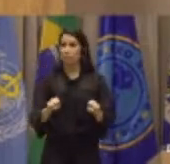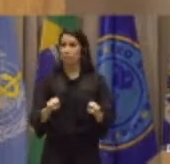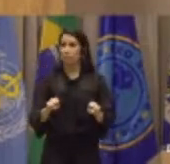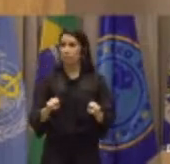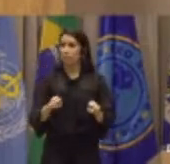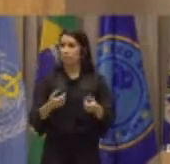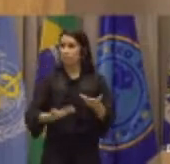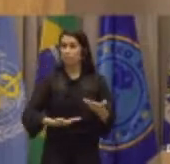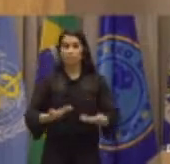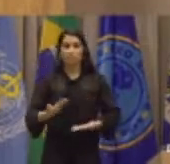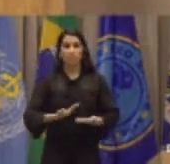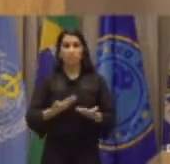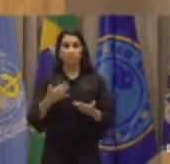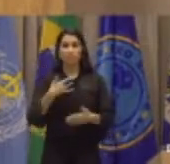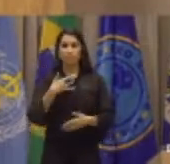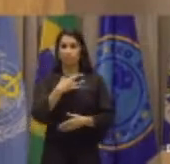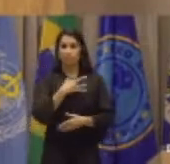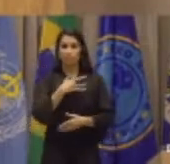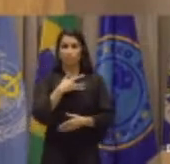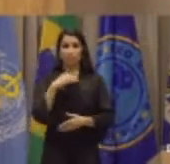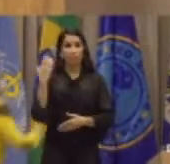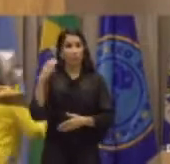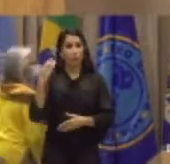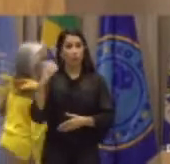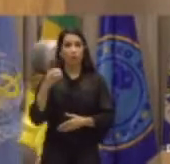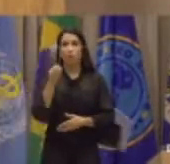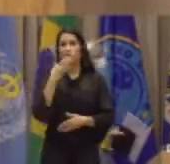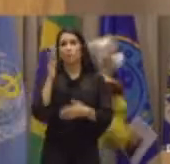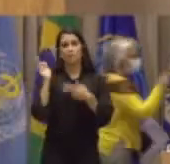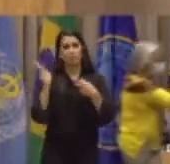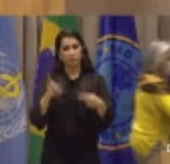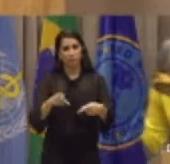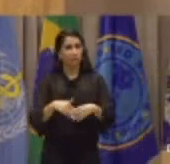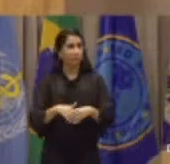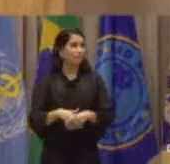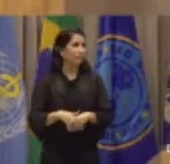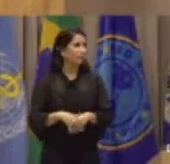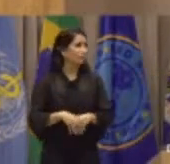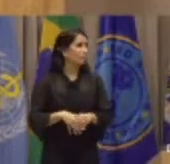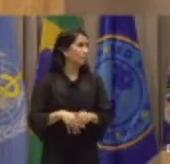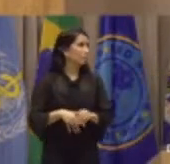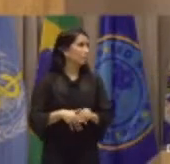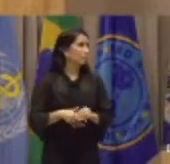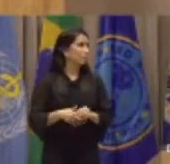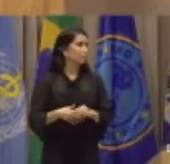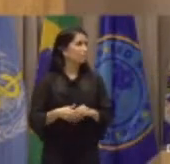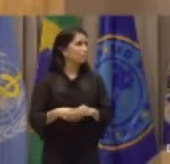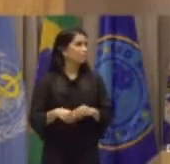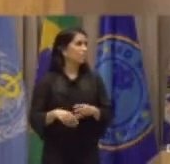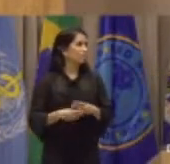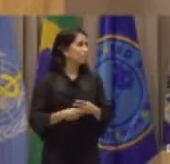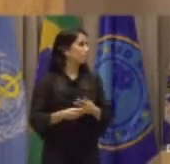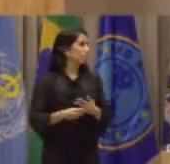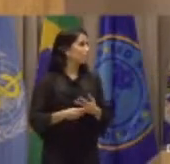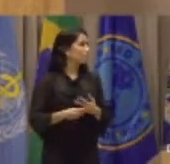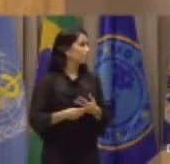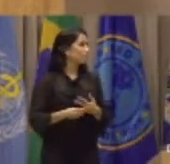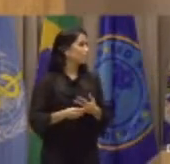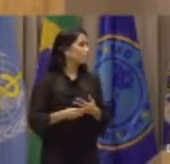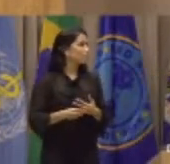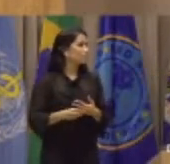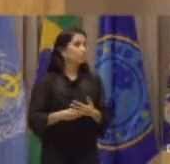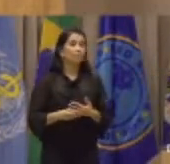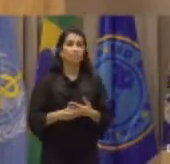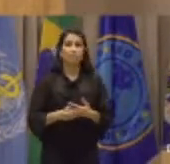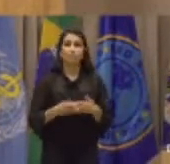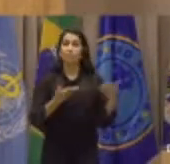Coordinator, Barro, who in Colombia. Welcome. Now